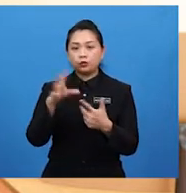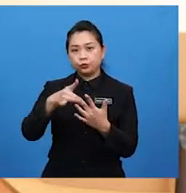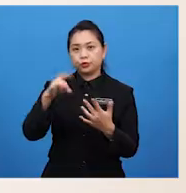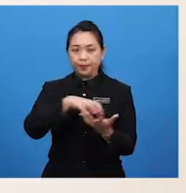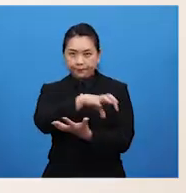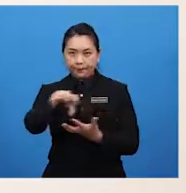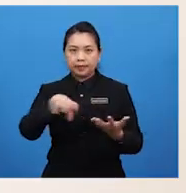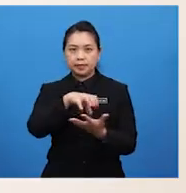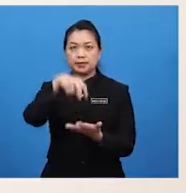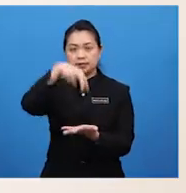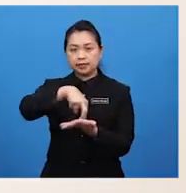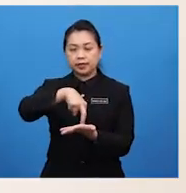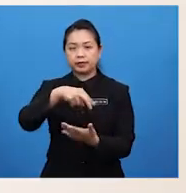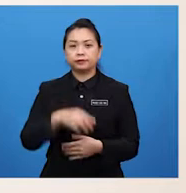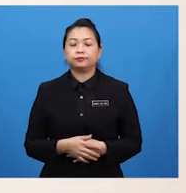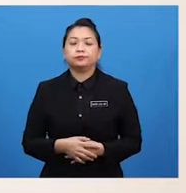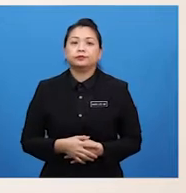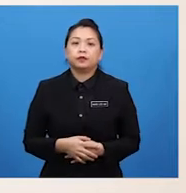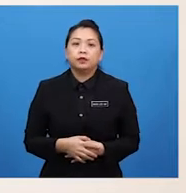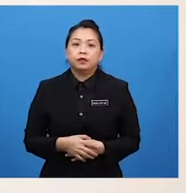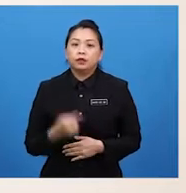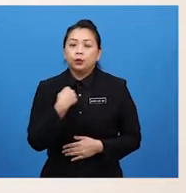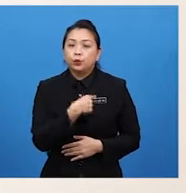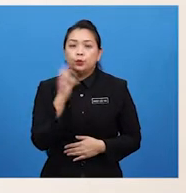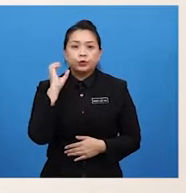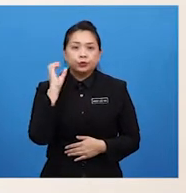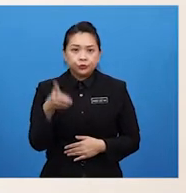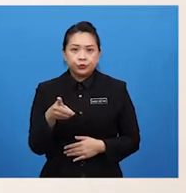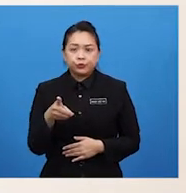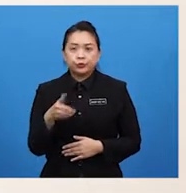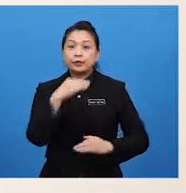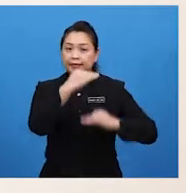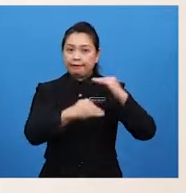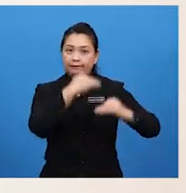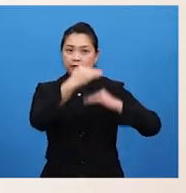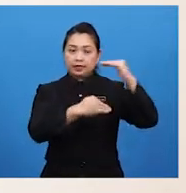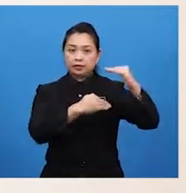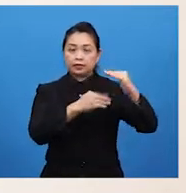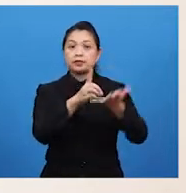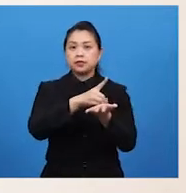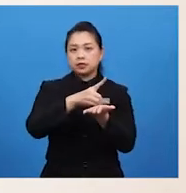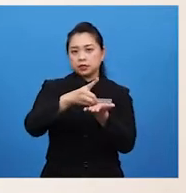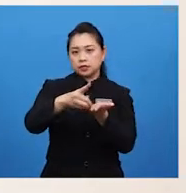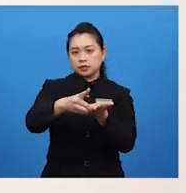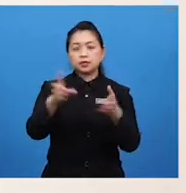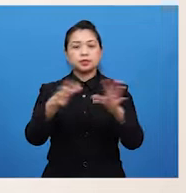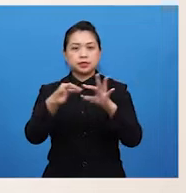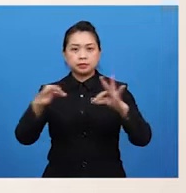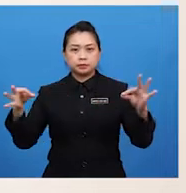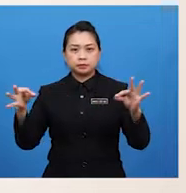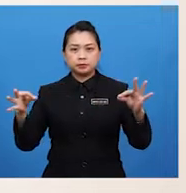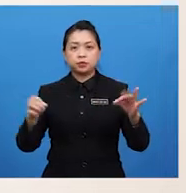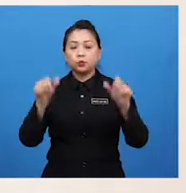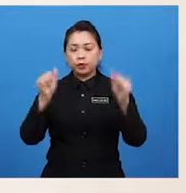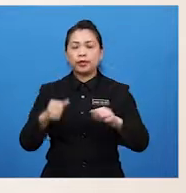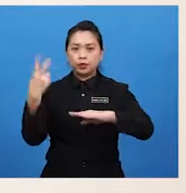stand. That is done. Now, we should develop the thesis statement. We can use